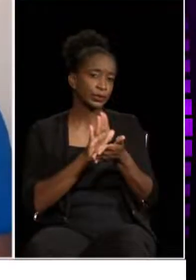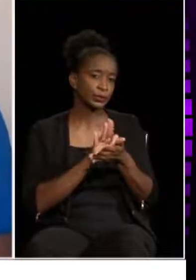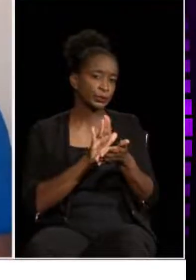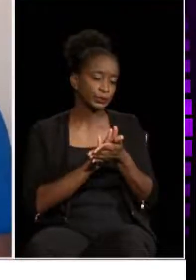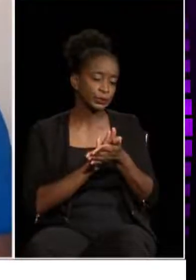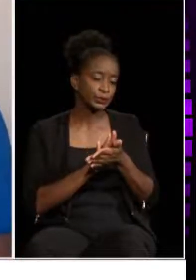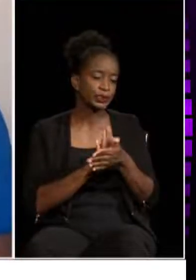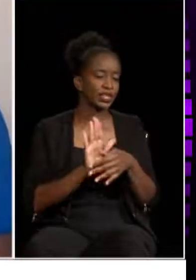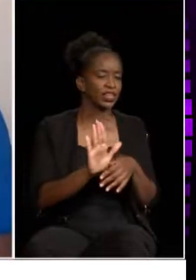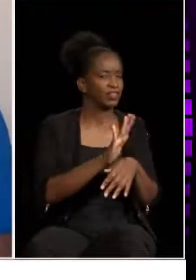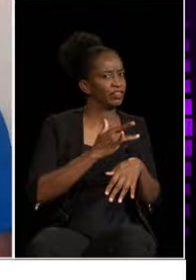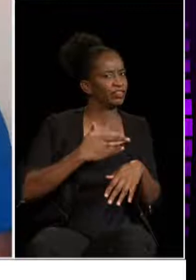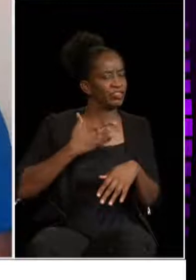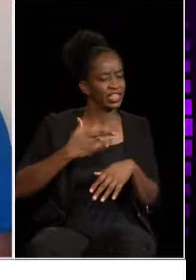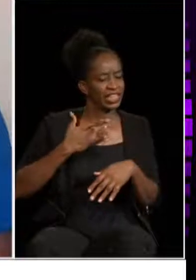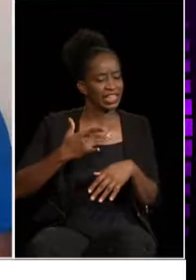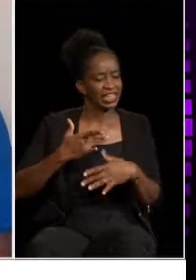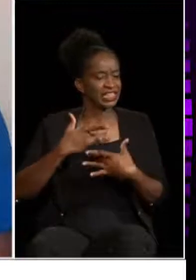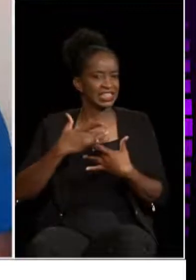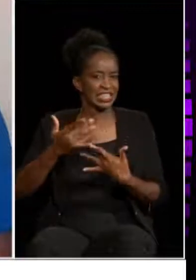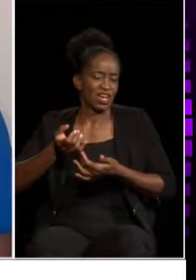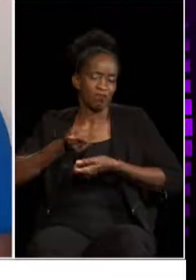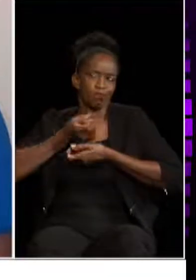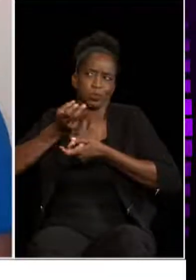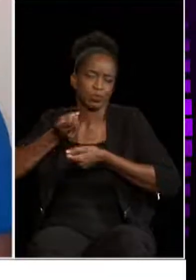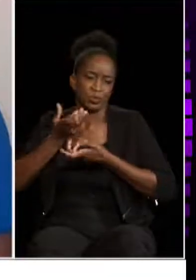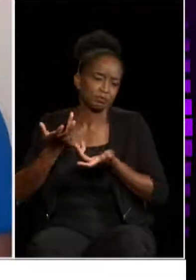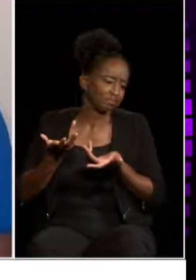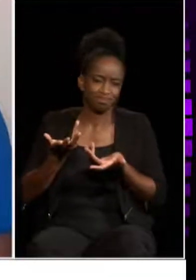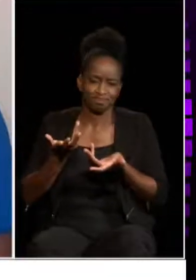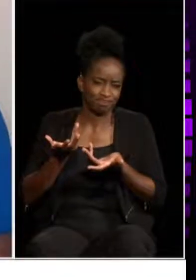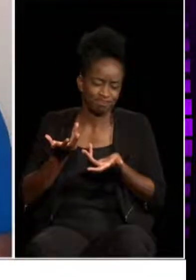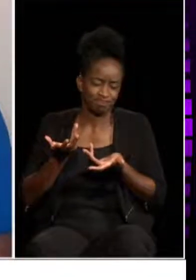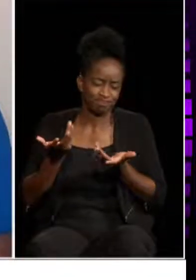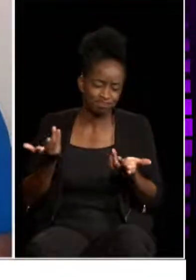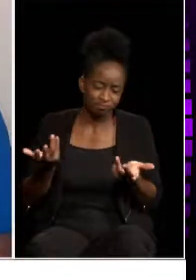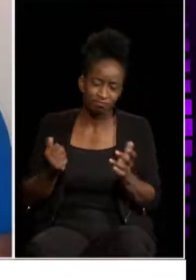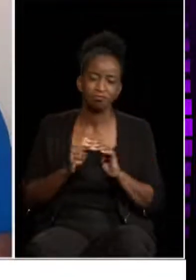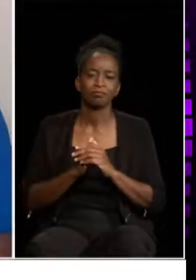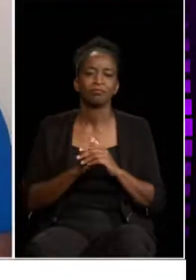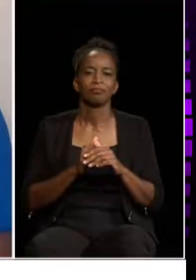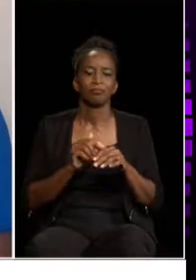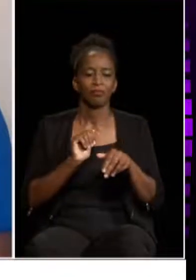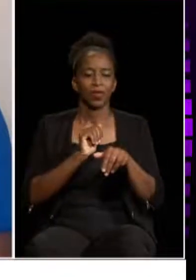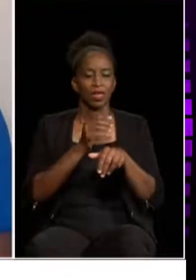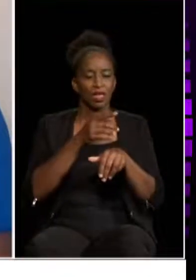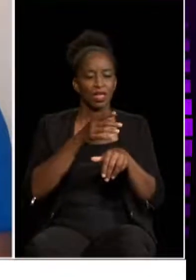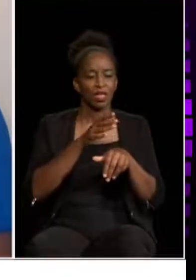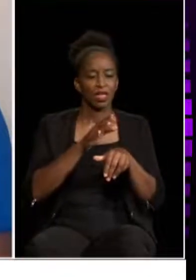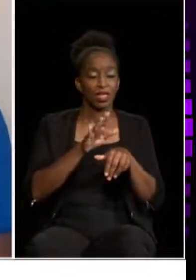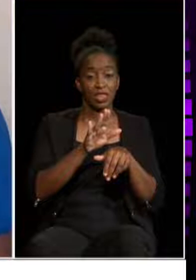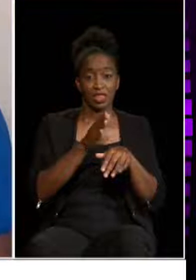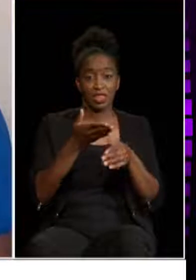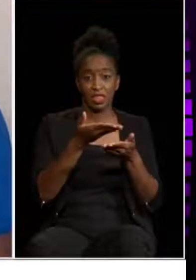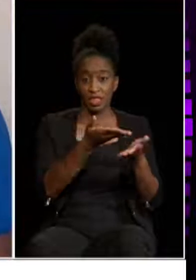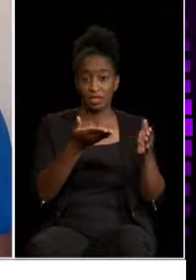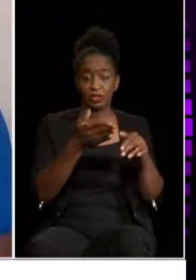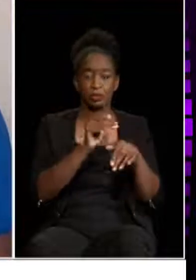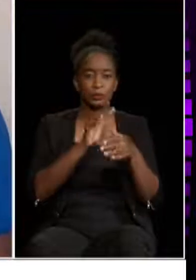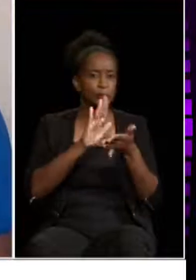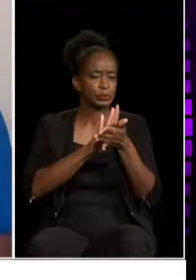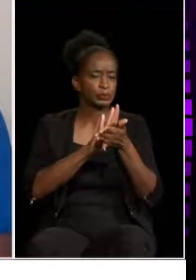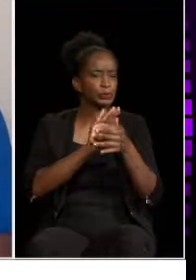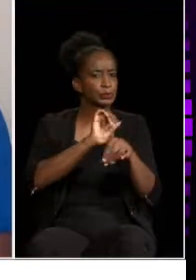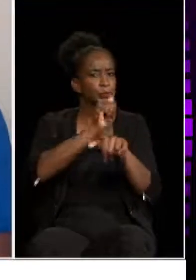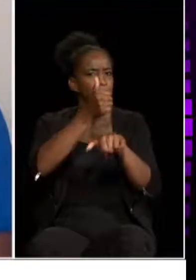what do we have in place to monitor their behaviors in the primary school system and be able to approach them or